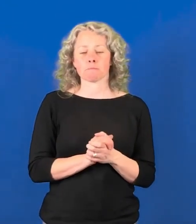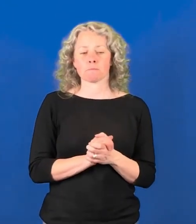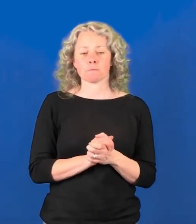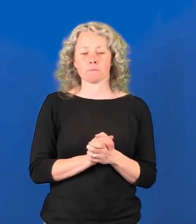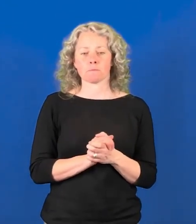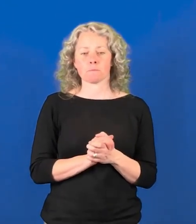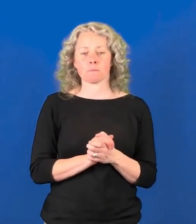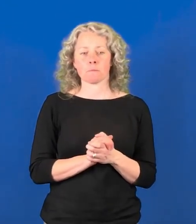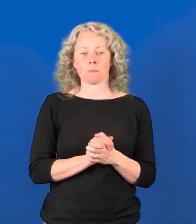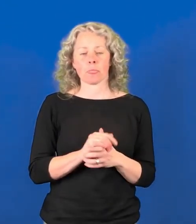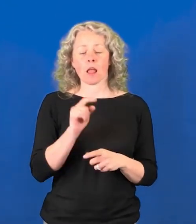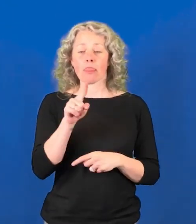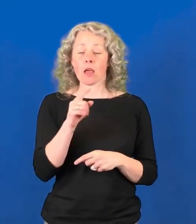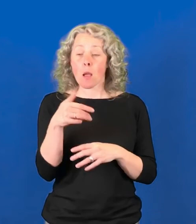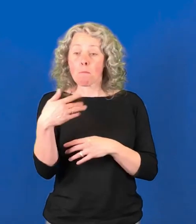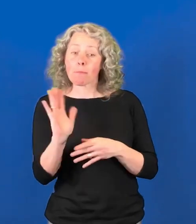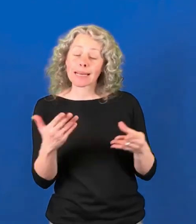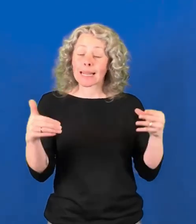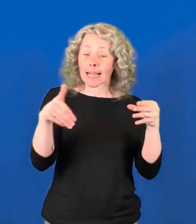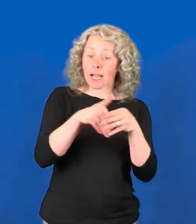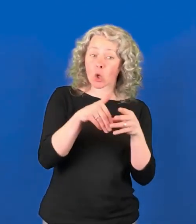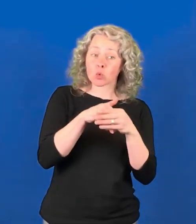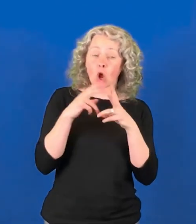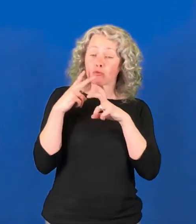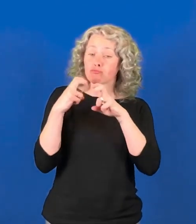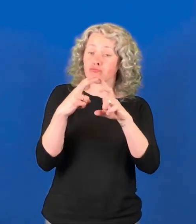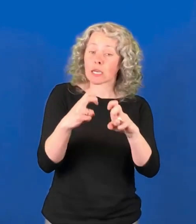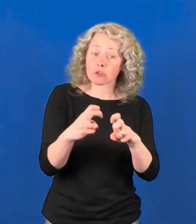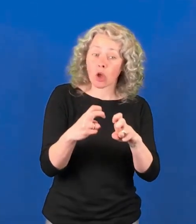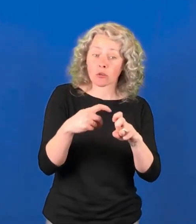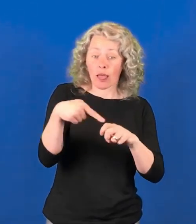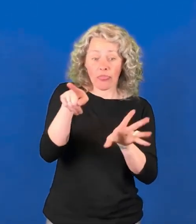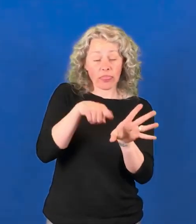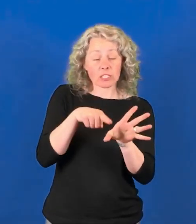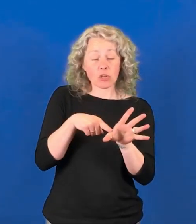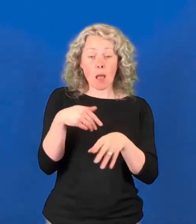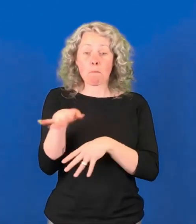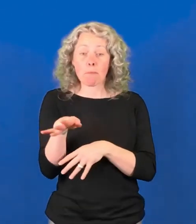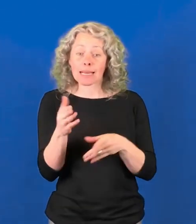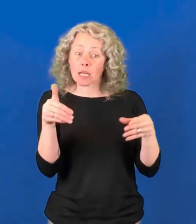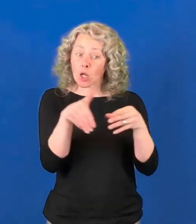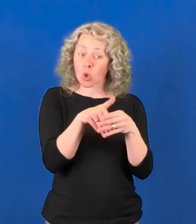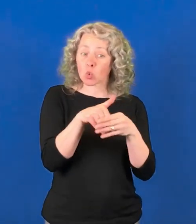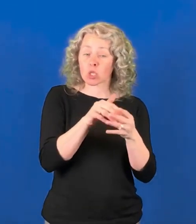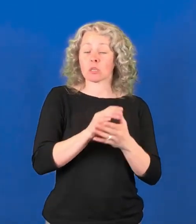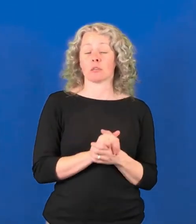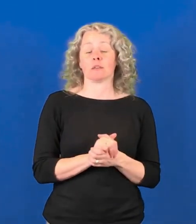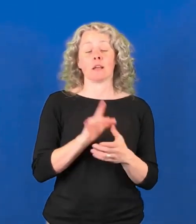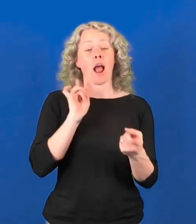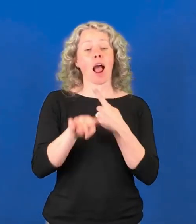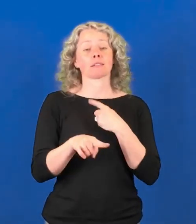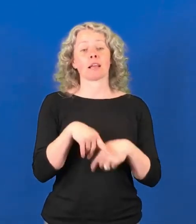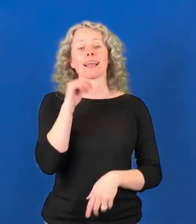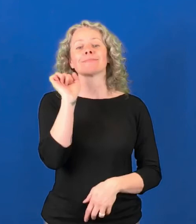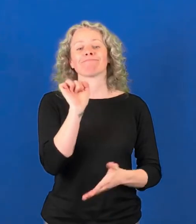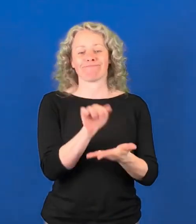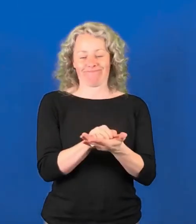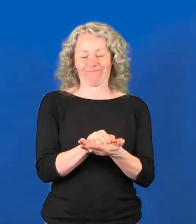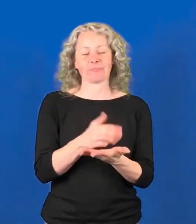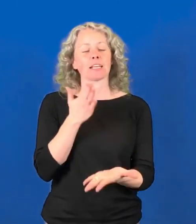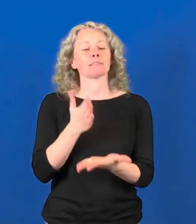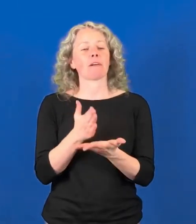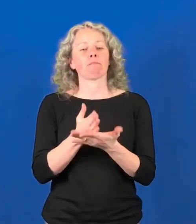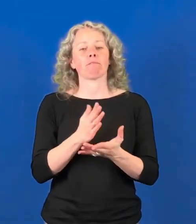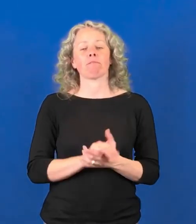should say, because they won't necessarily be minorities in different populations, been included in the research that was done initially on the vaccine and also on the follow-up? And